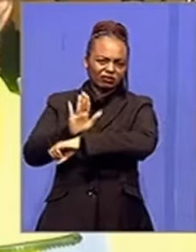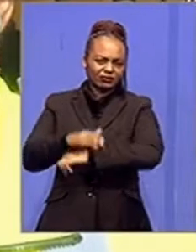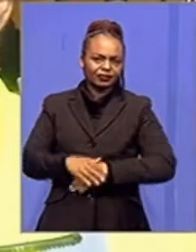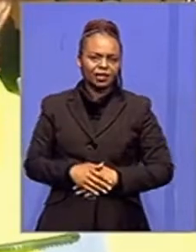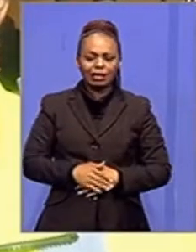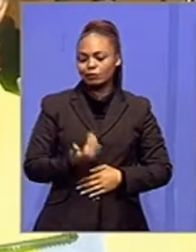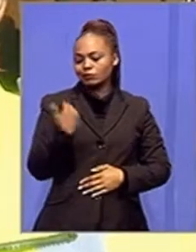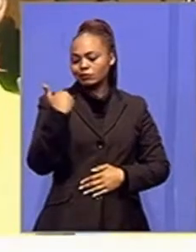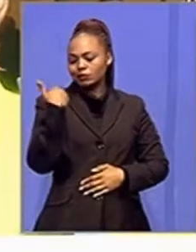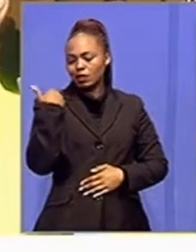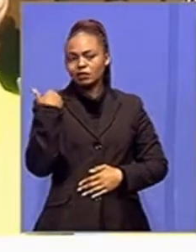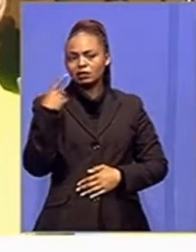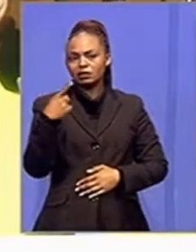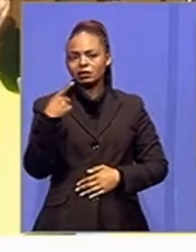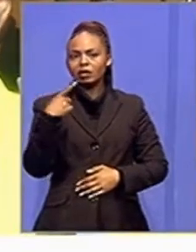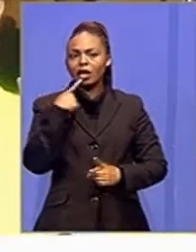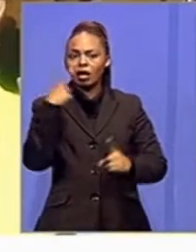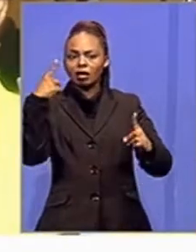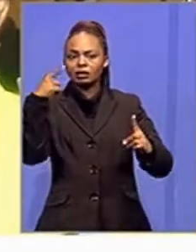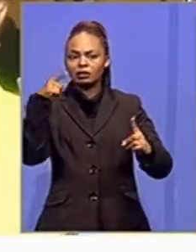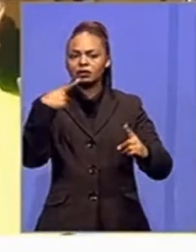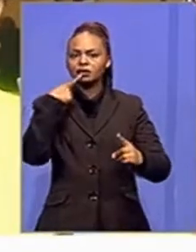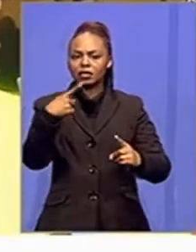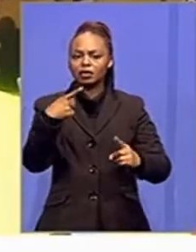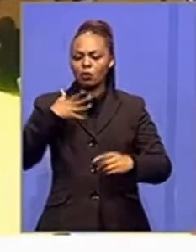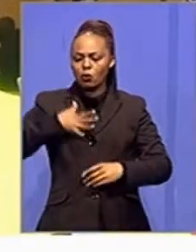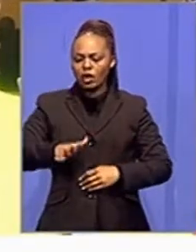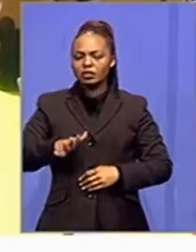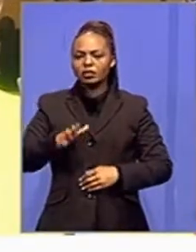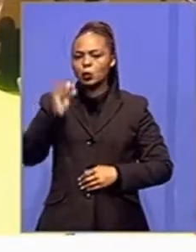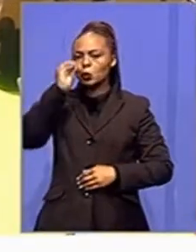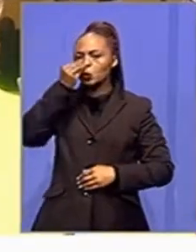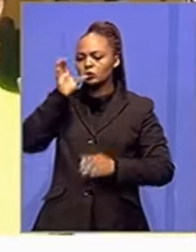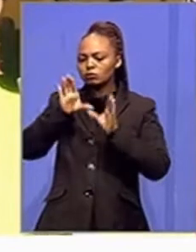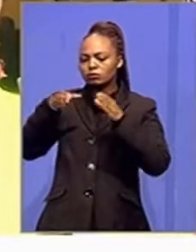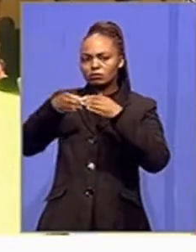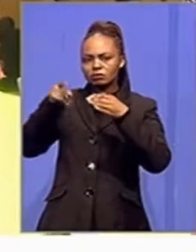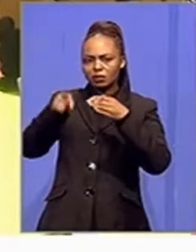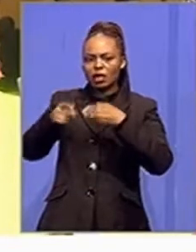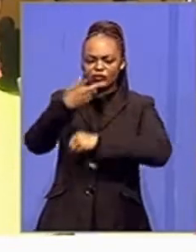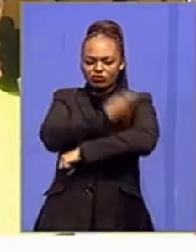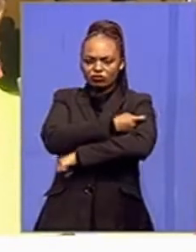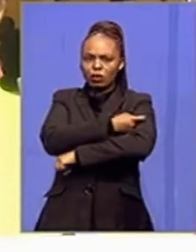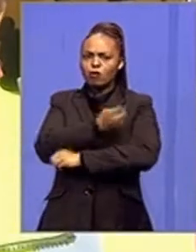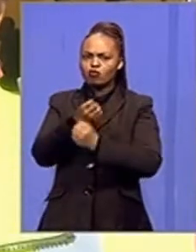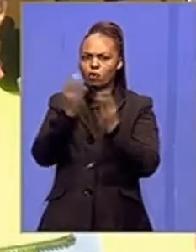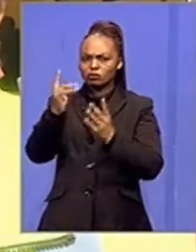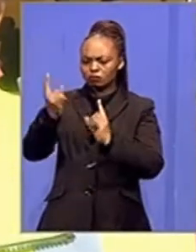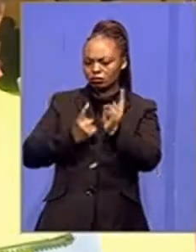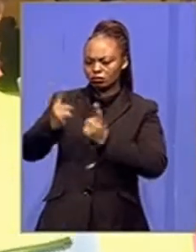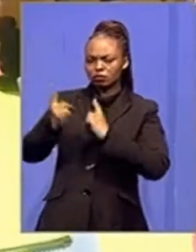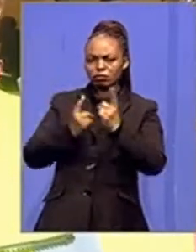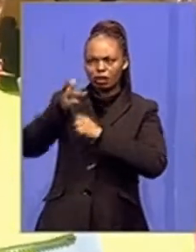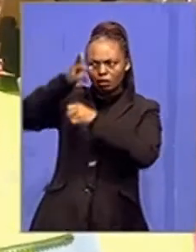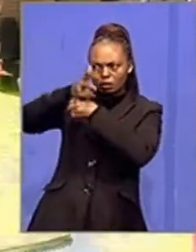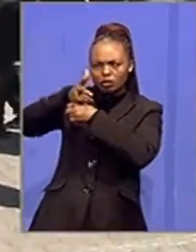ga re ntša lentswe la gore re tla ba re nyako tlhabela borra ditaba ka moka ba province ya Limpopo. Re bone le tlile le ka bontšhi ene ba batlileng ke ba